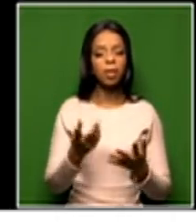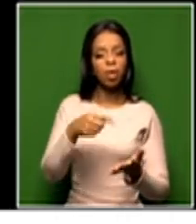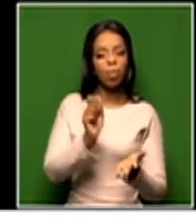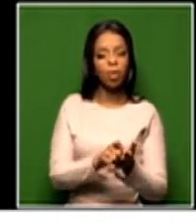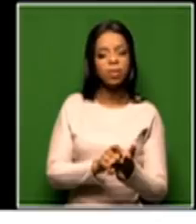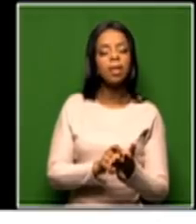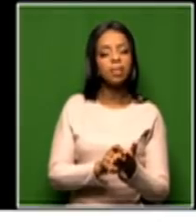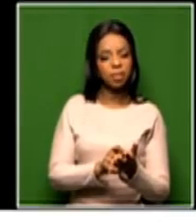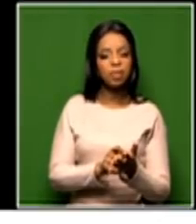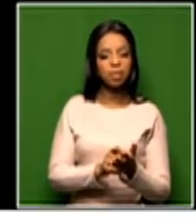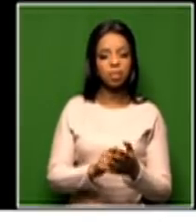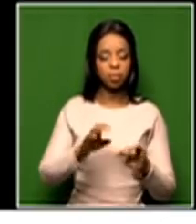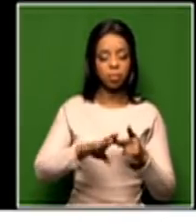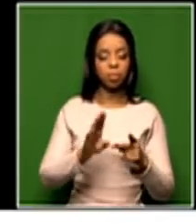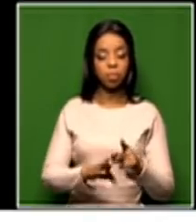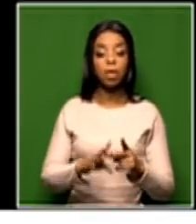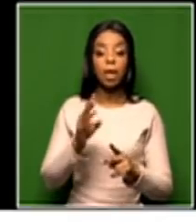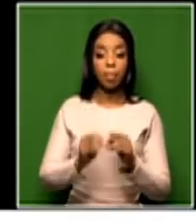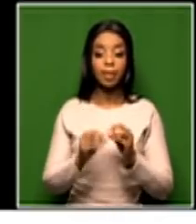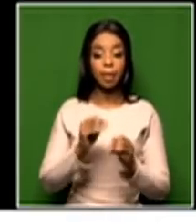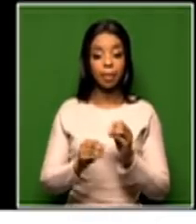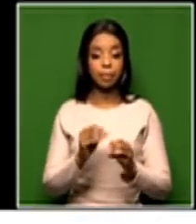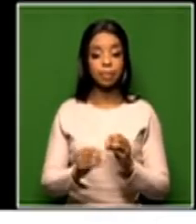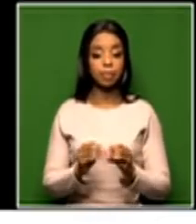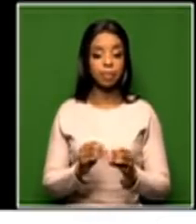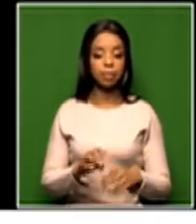signed is the maintenance.